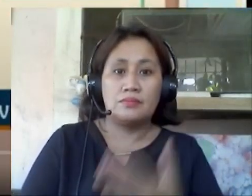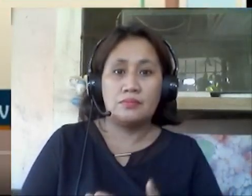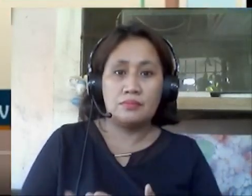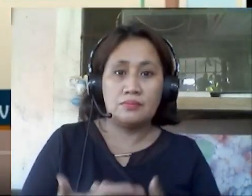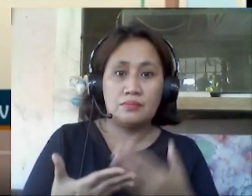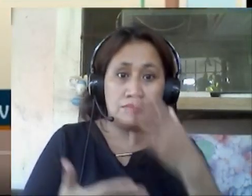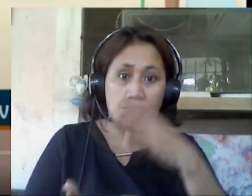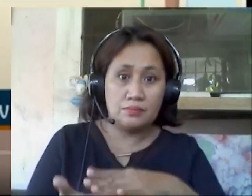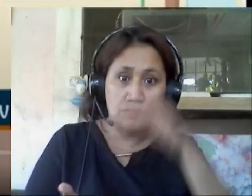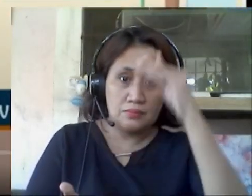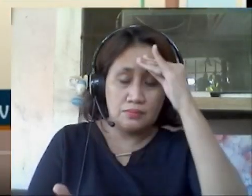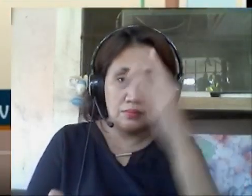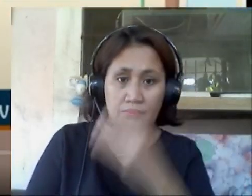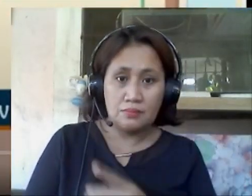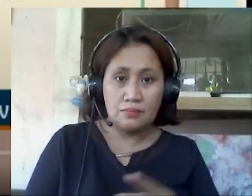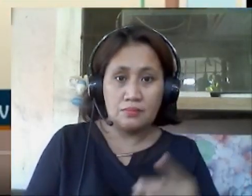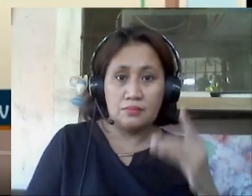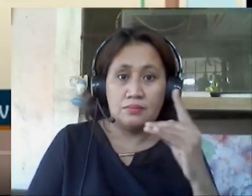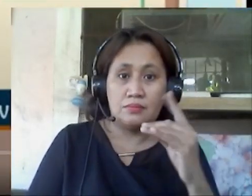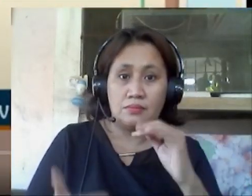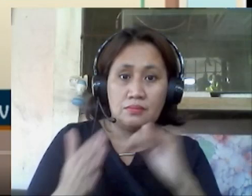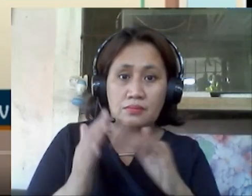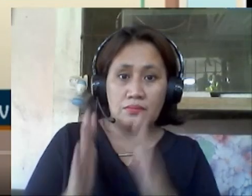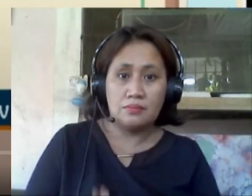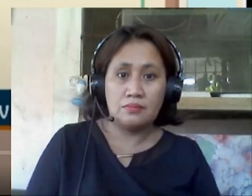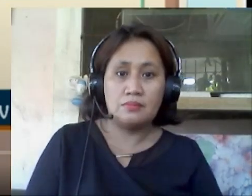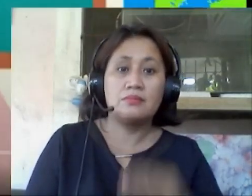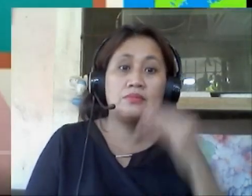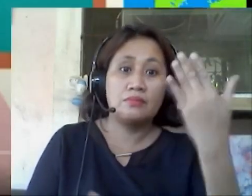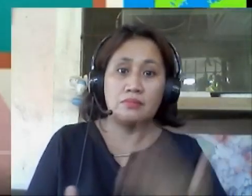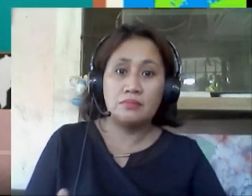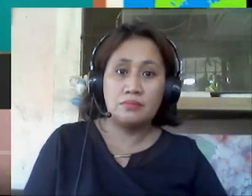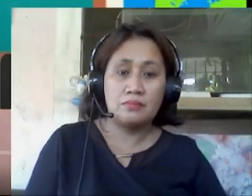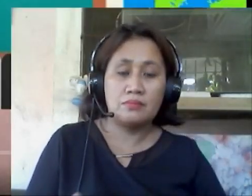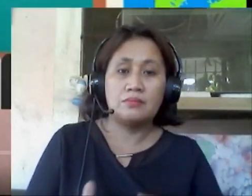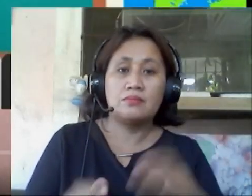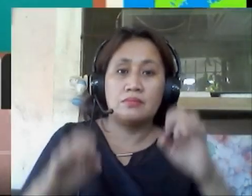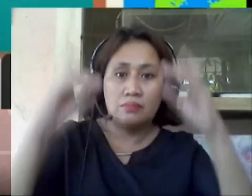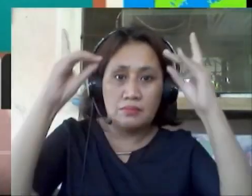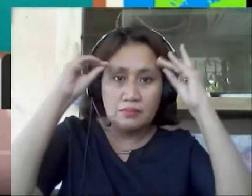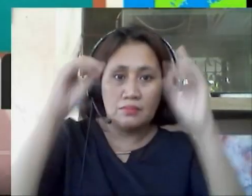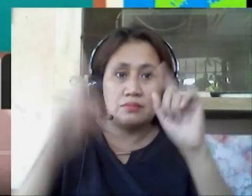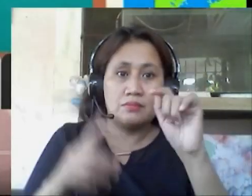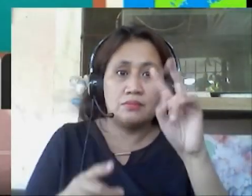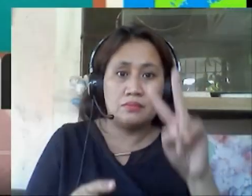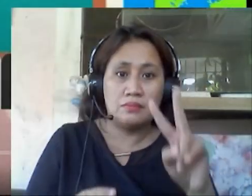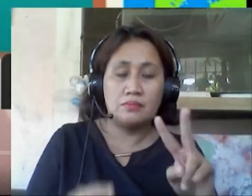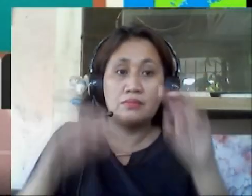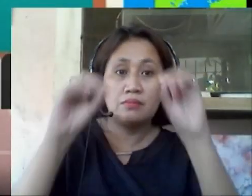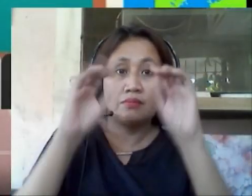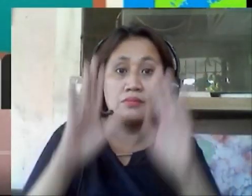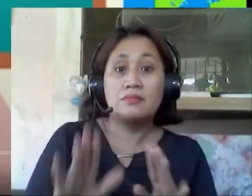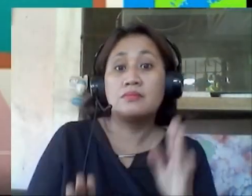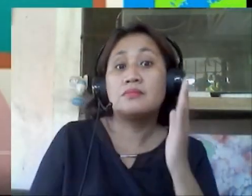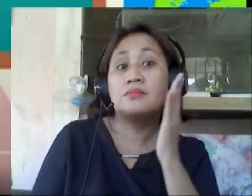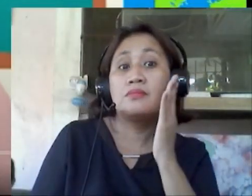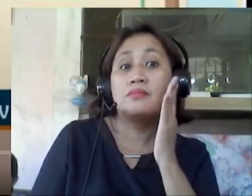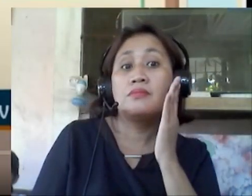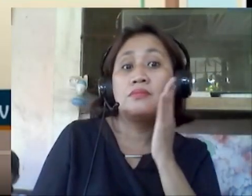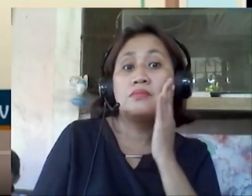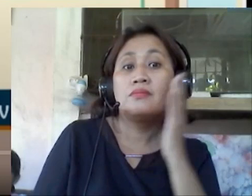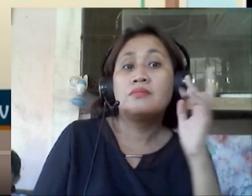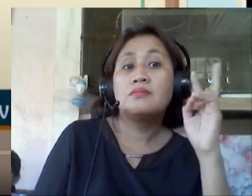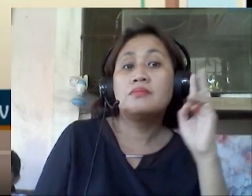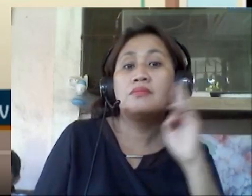learning day, dear students. Welcome to DepEd TV. I'm your teacher, Frenny, Teacher Rami.